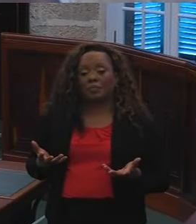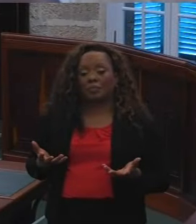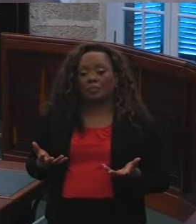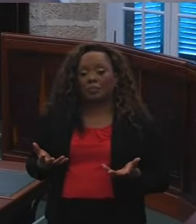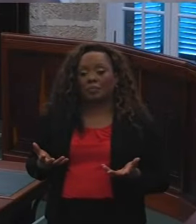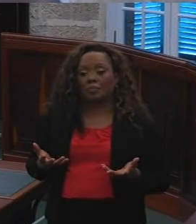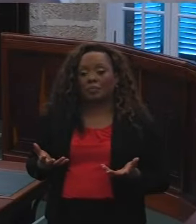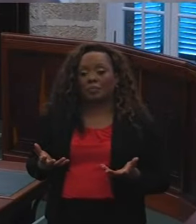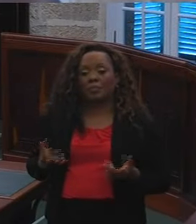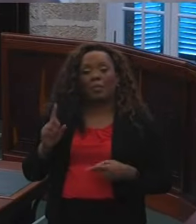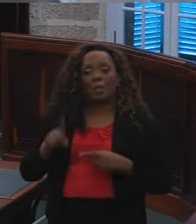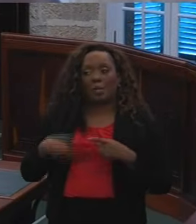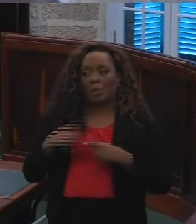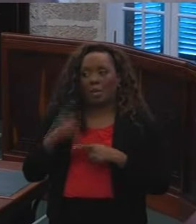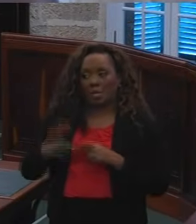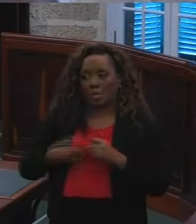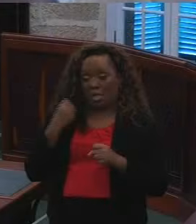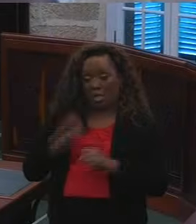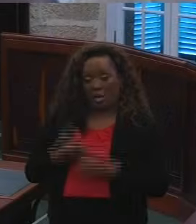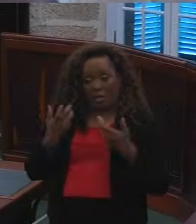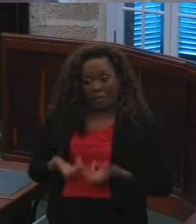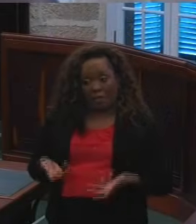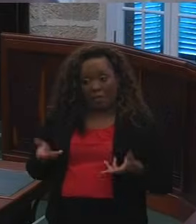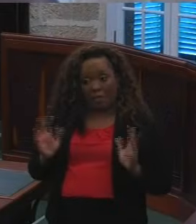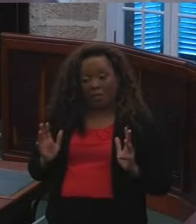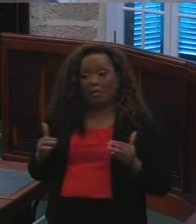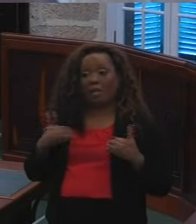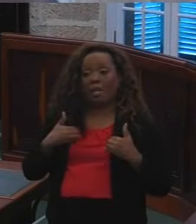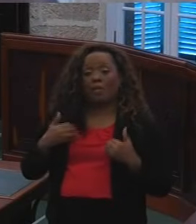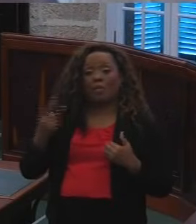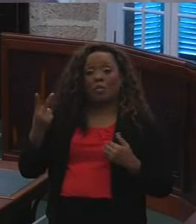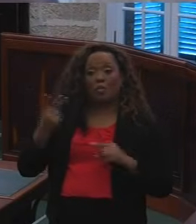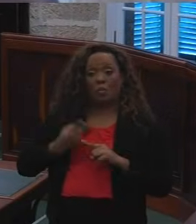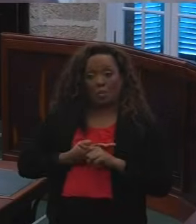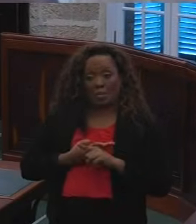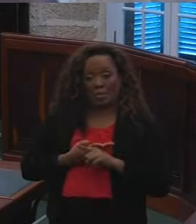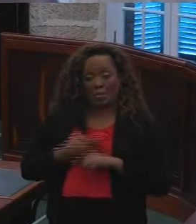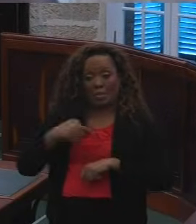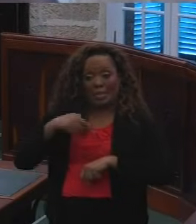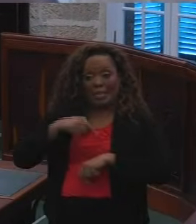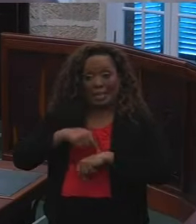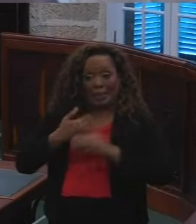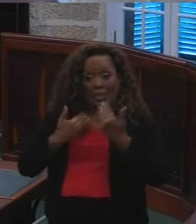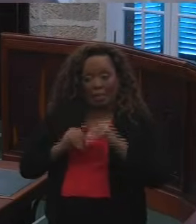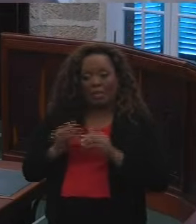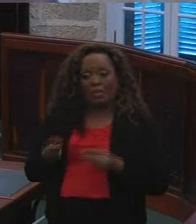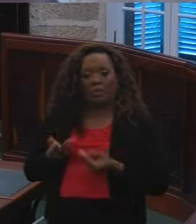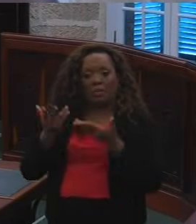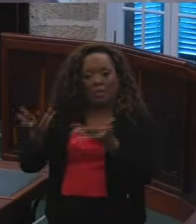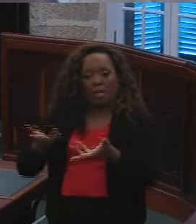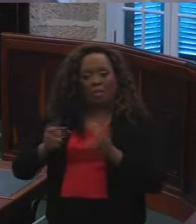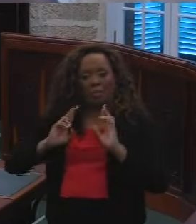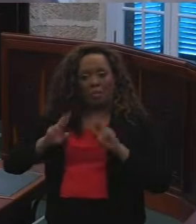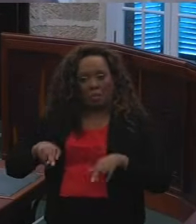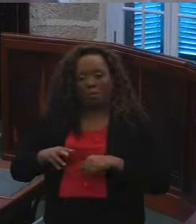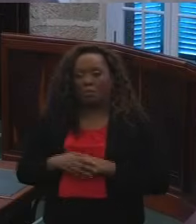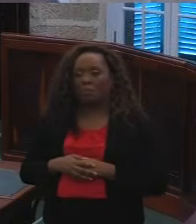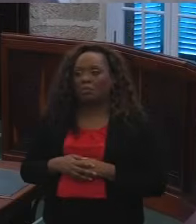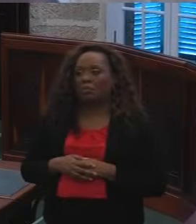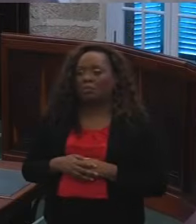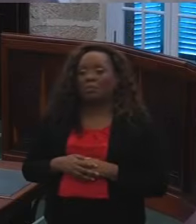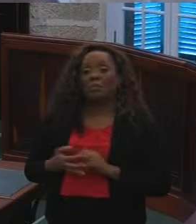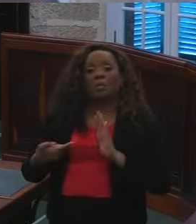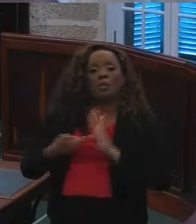has passed for review. And in those 2 months' time, you have to give the report that will show that you have complied